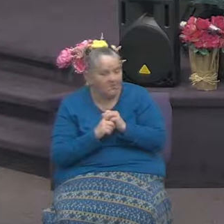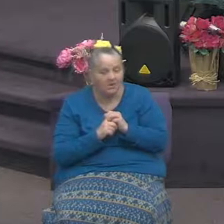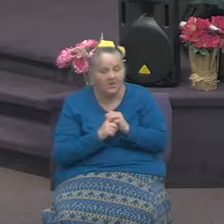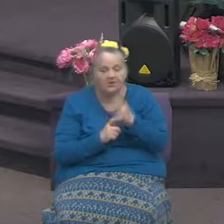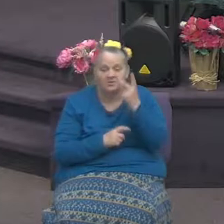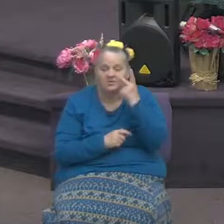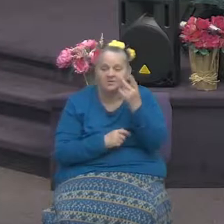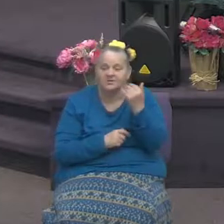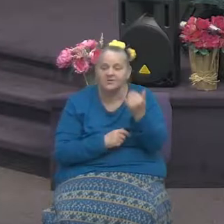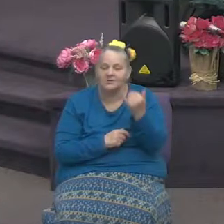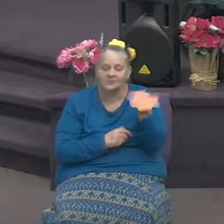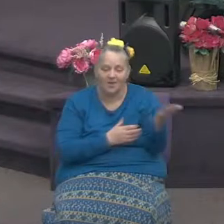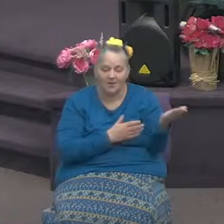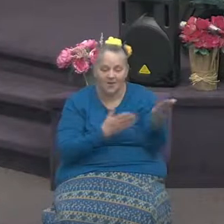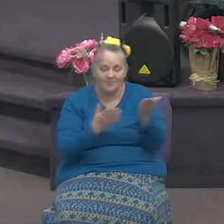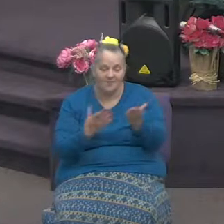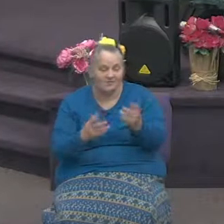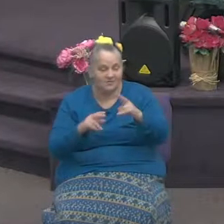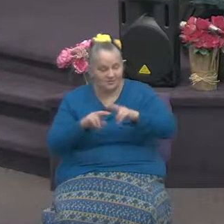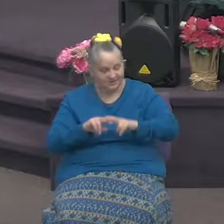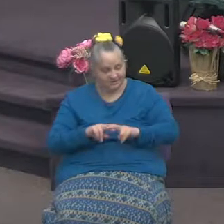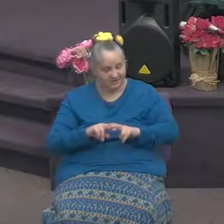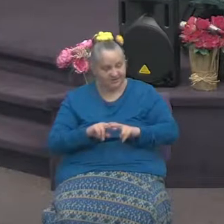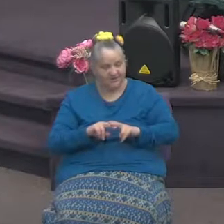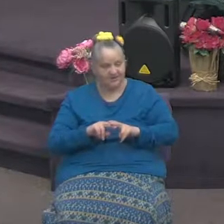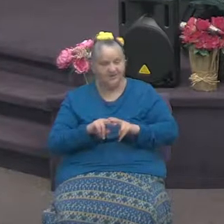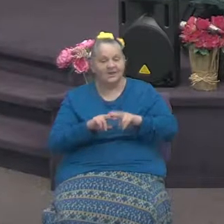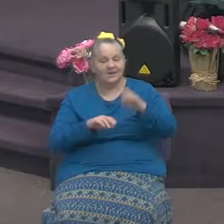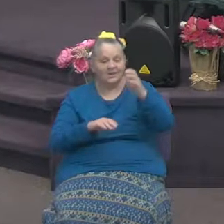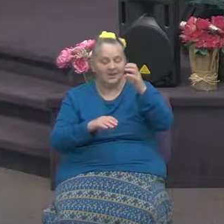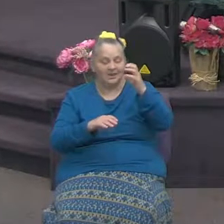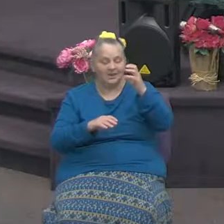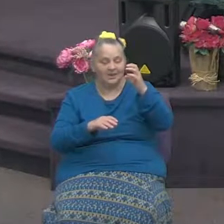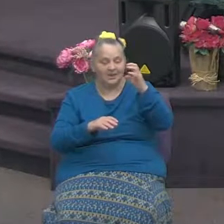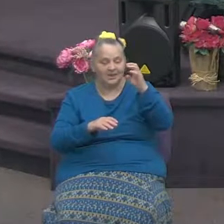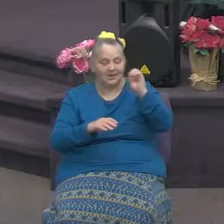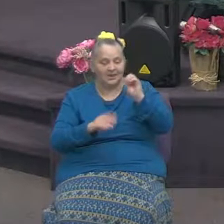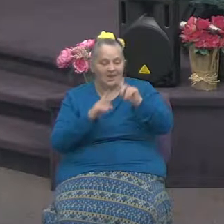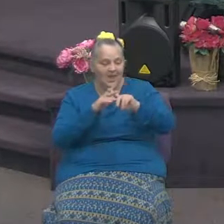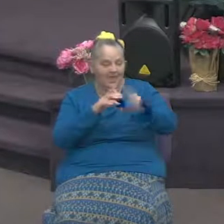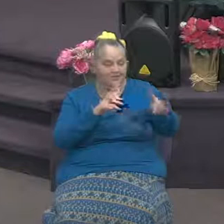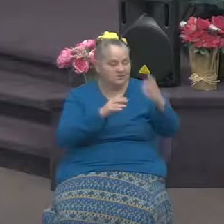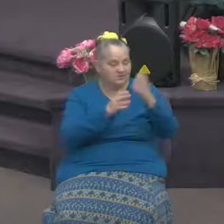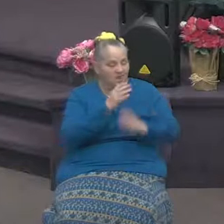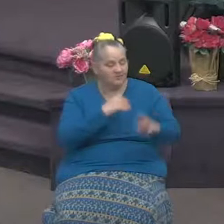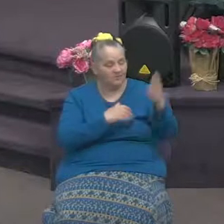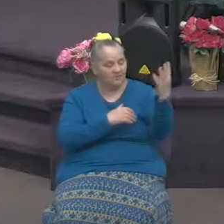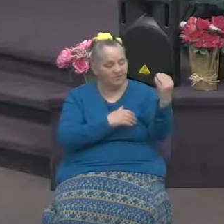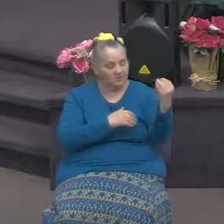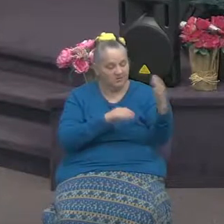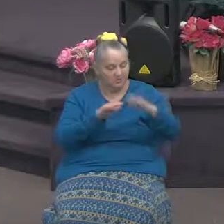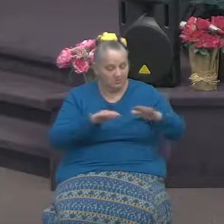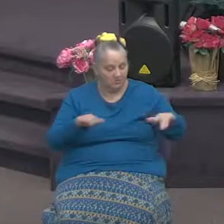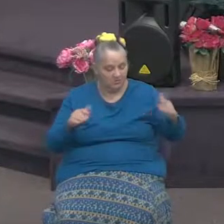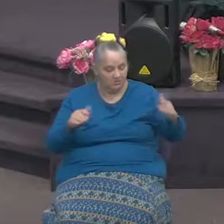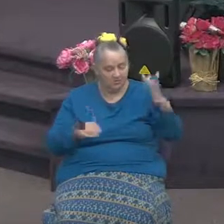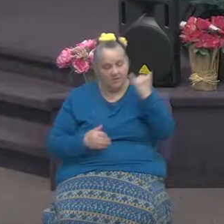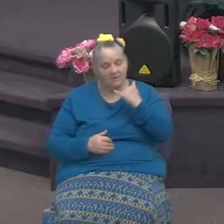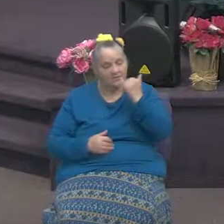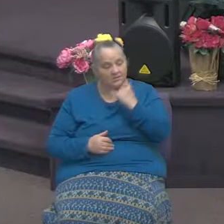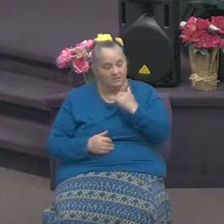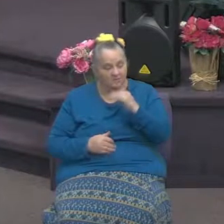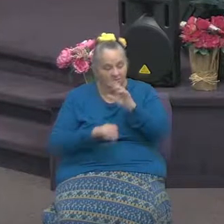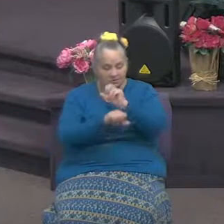And you see, now it brings us, as we're sitting here in Exodus 14, you have the children of Israel. They